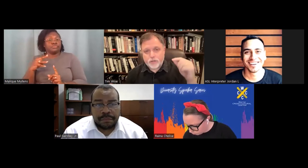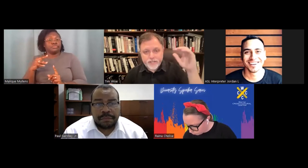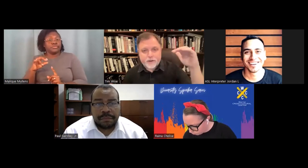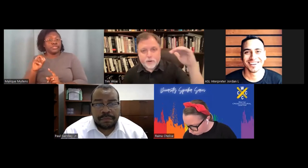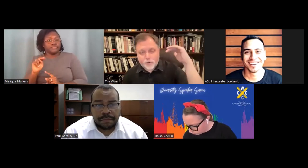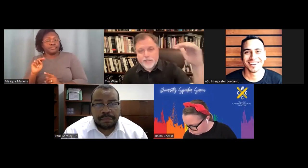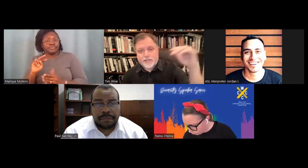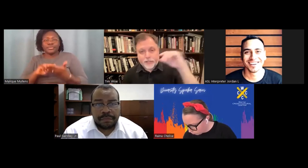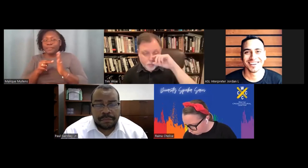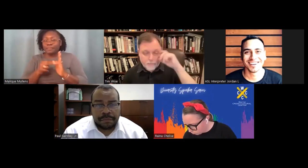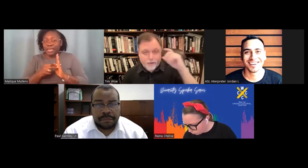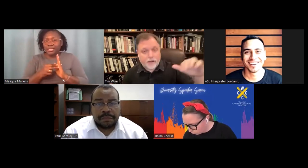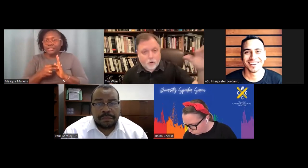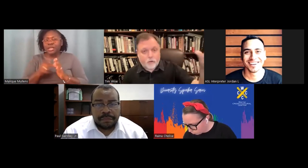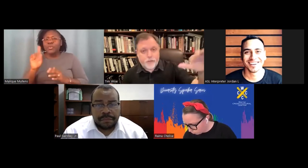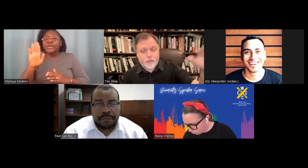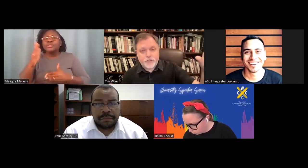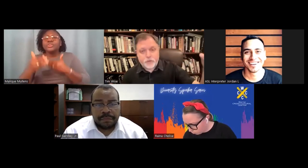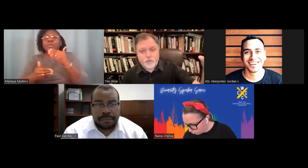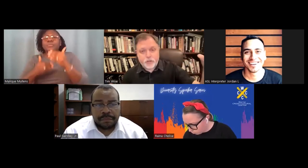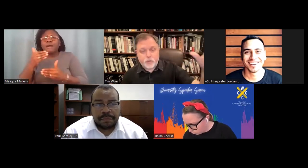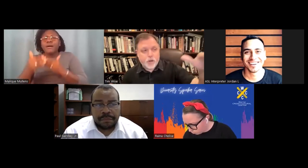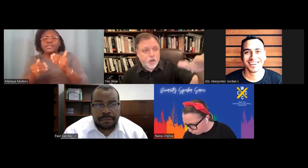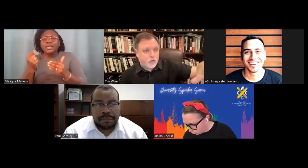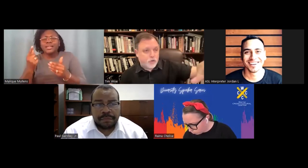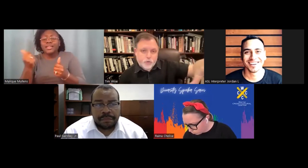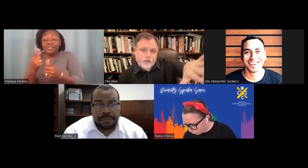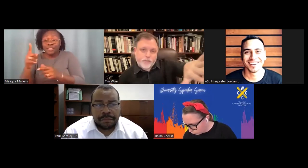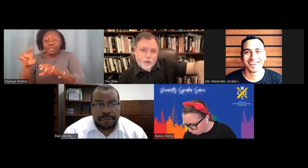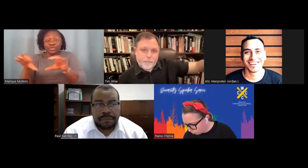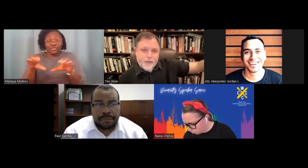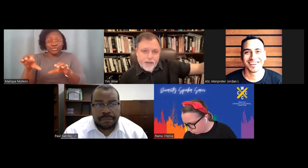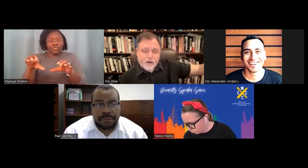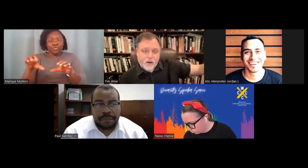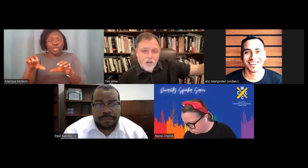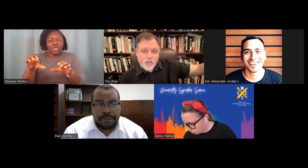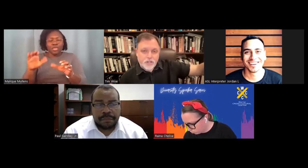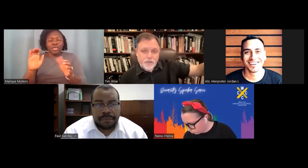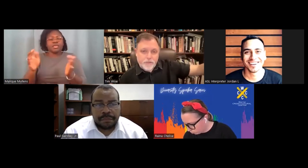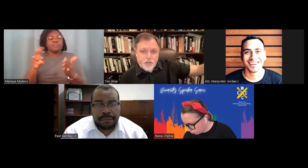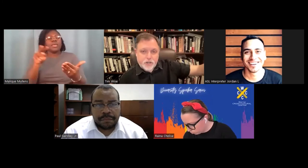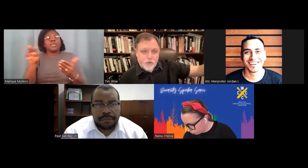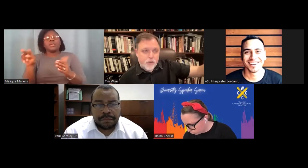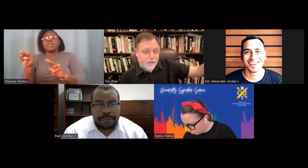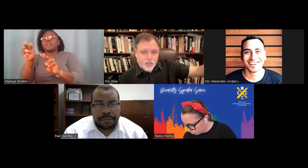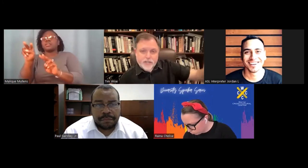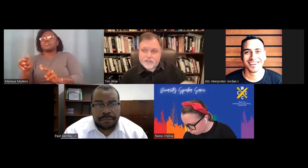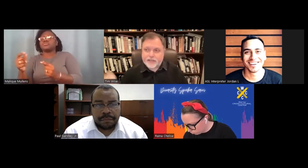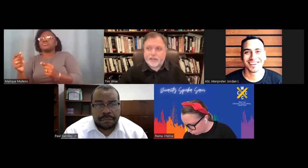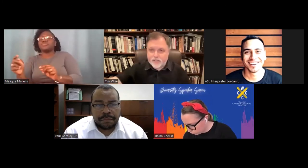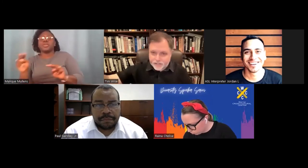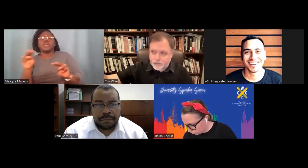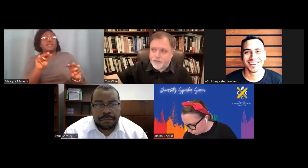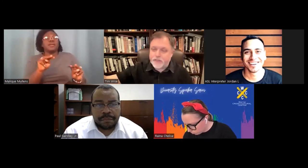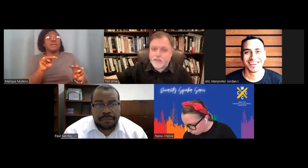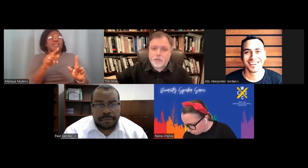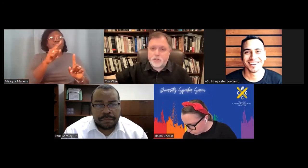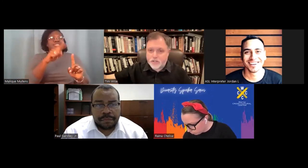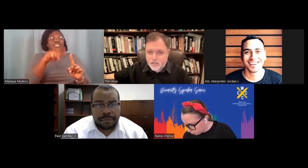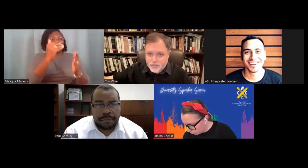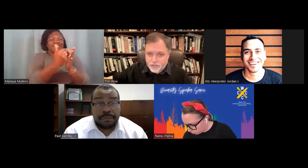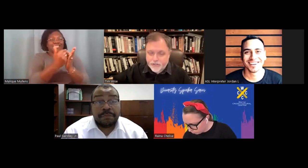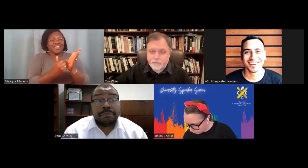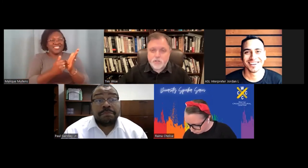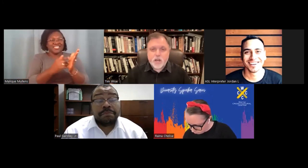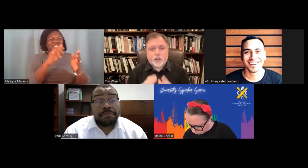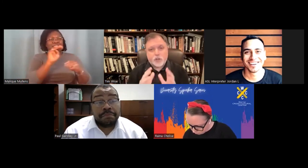In other words, is there a process whereby all the things you do, you sort of compare to the mission and you have a checklist, like, does this fit the mission?